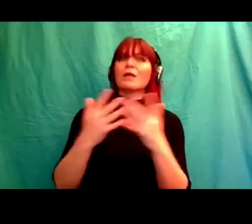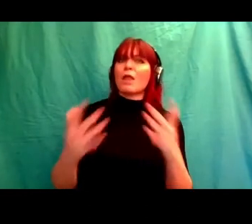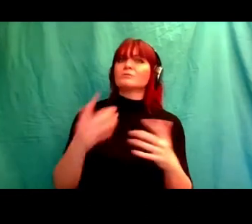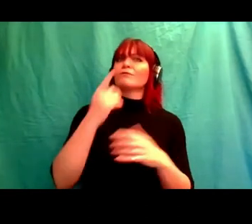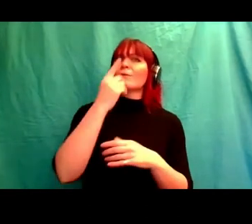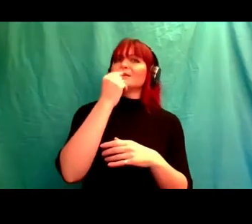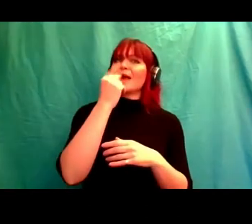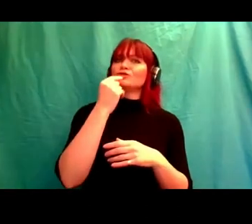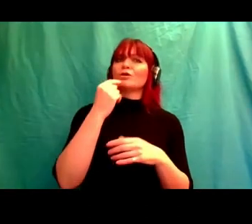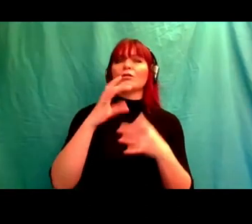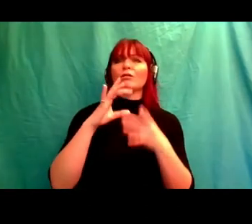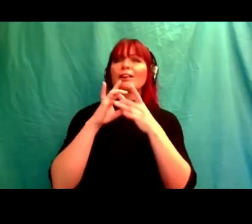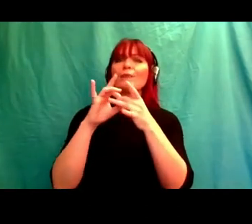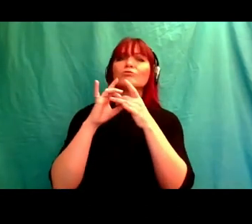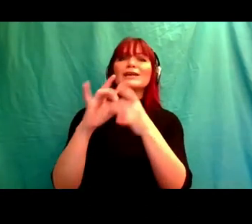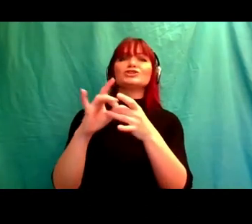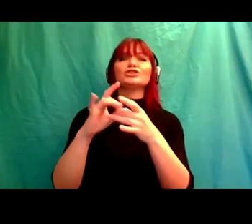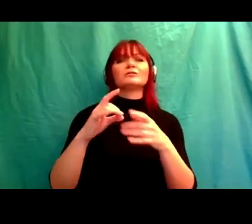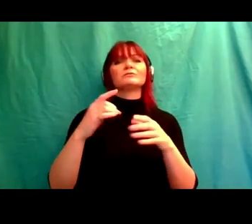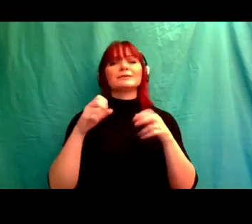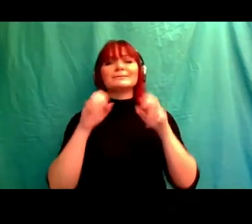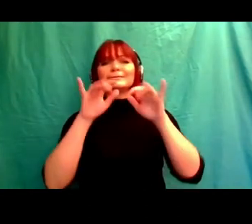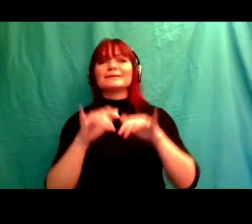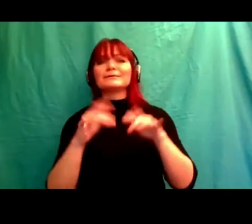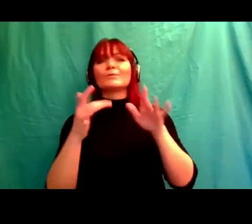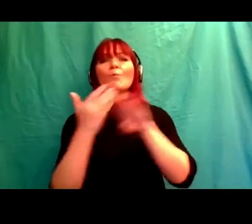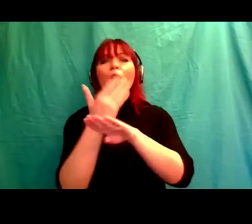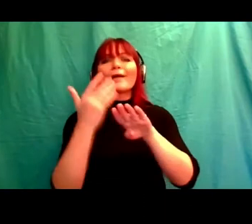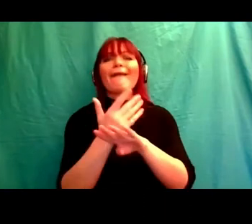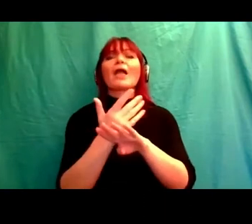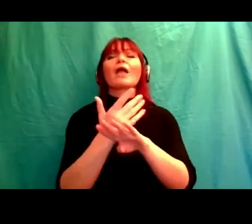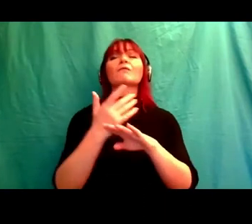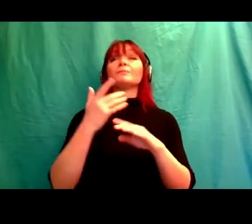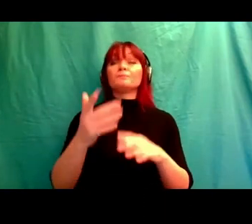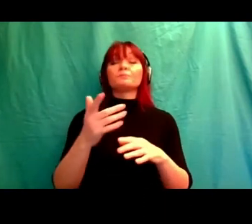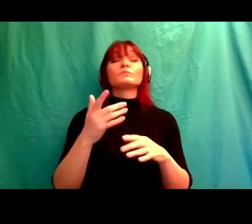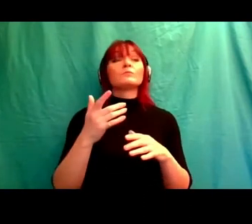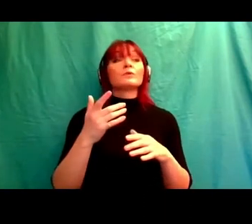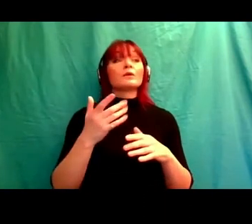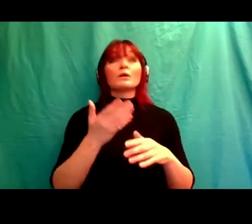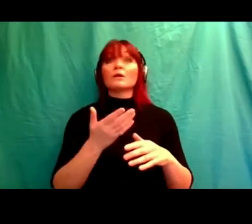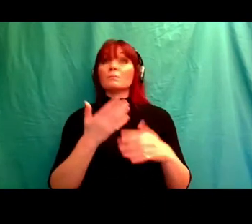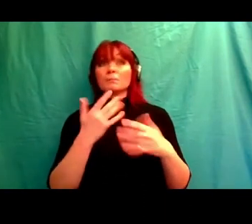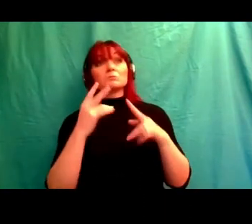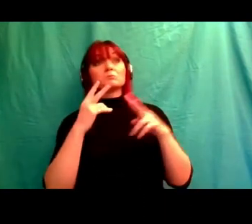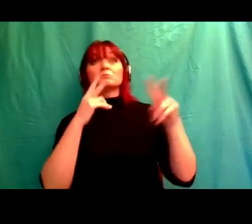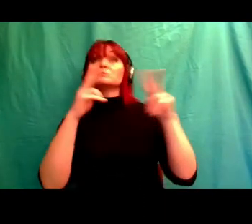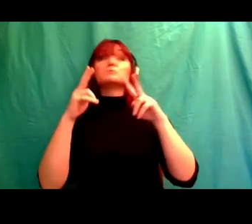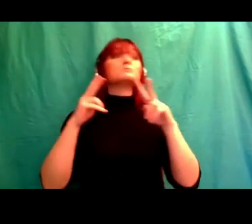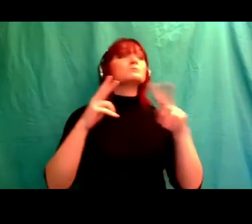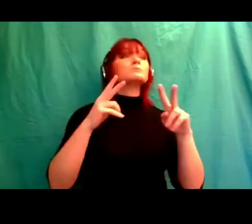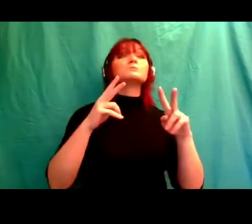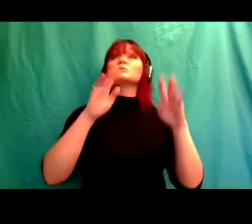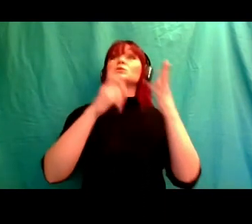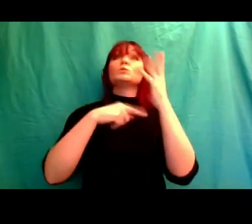collaboration and system working across different parts of the health and care system. And actually, we've seen, not everywhere, but in many parts of the country, really